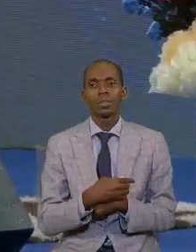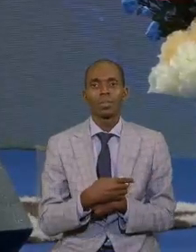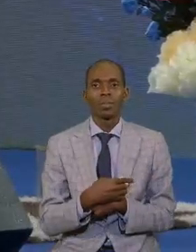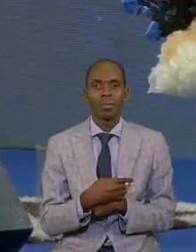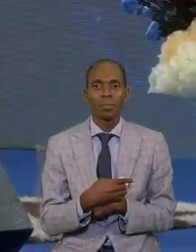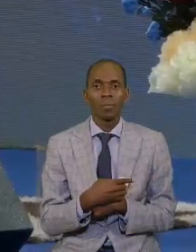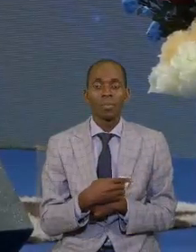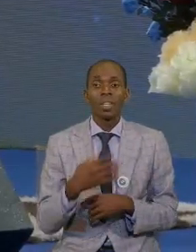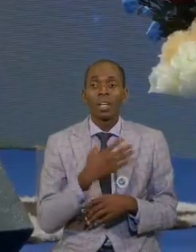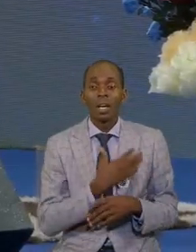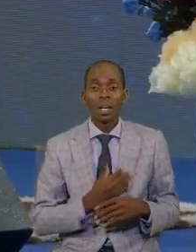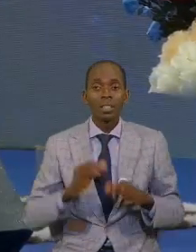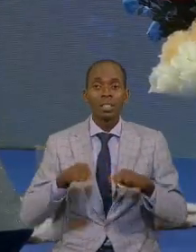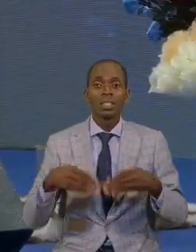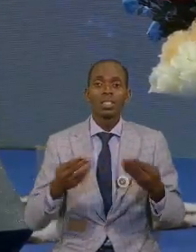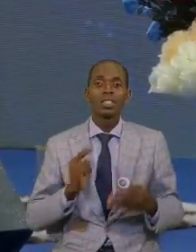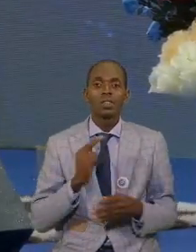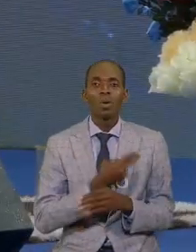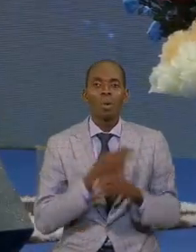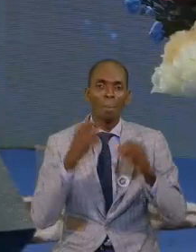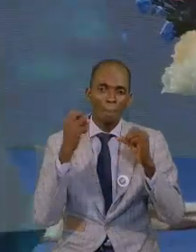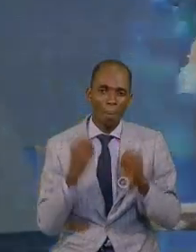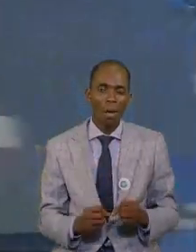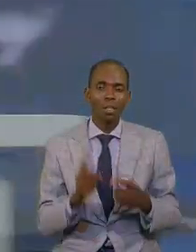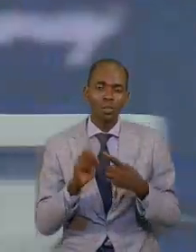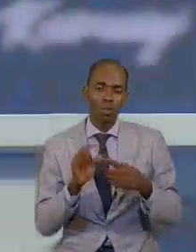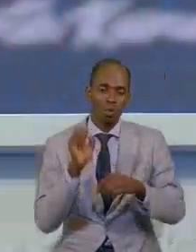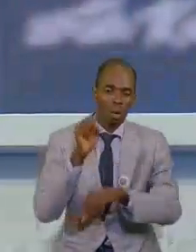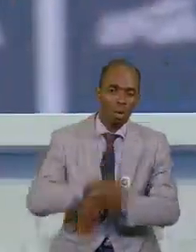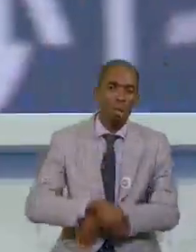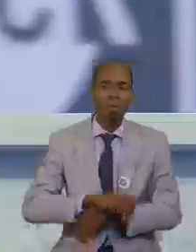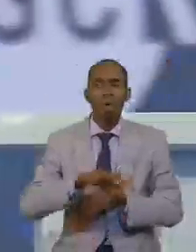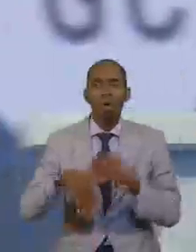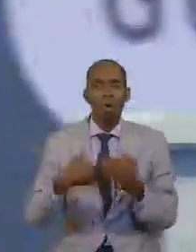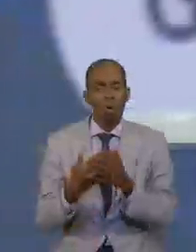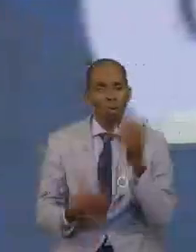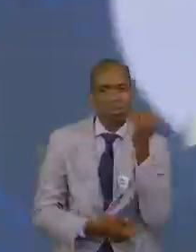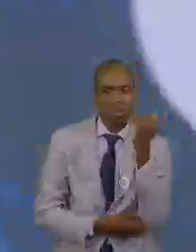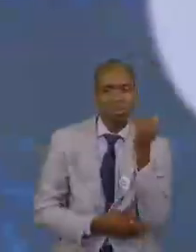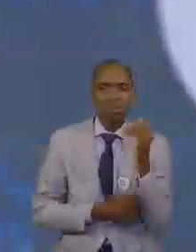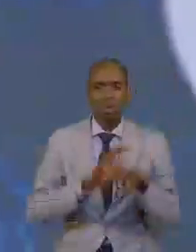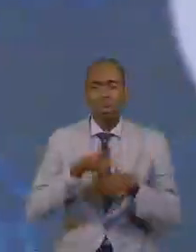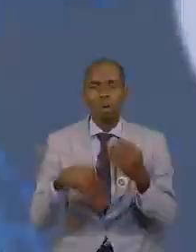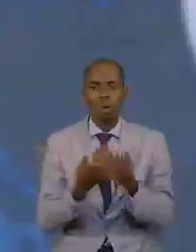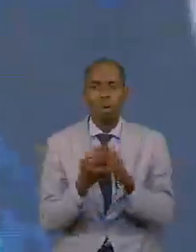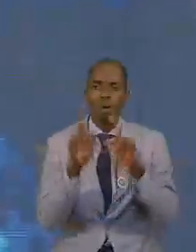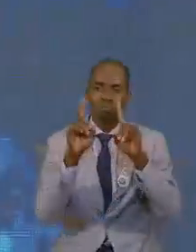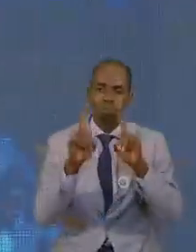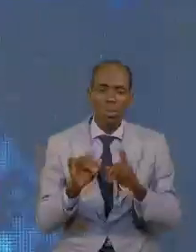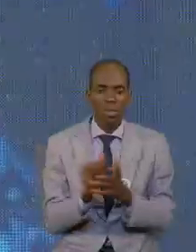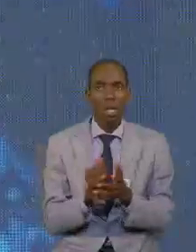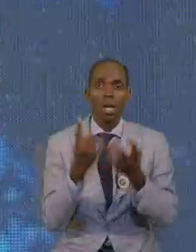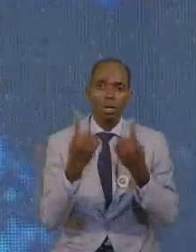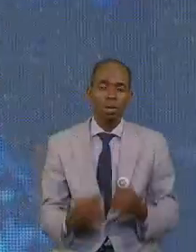and gives us power to overcome all temptation, all trial that comes today.